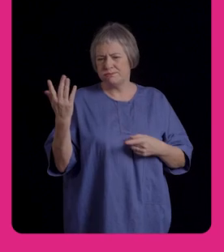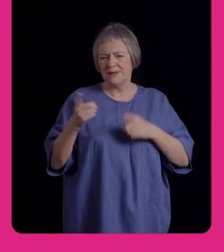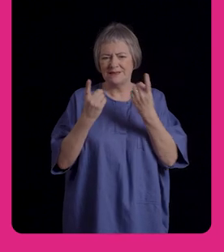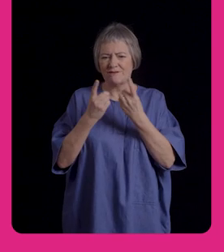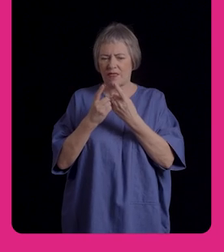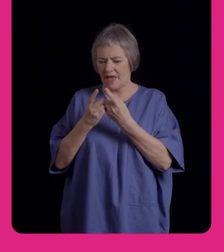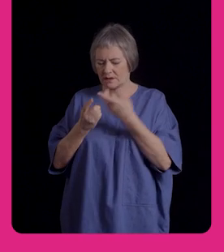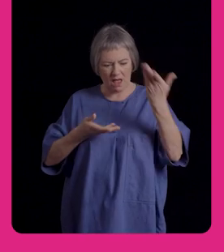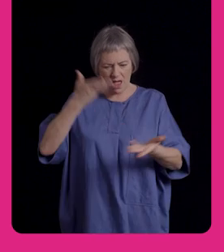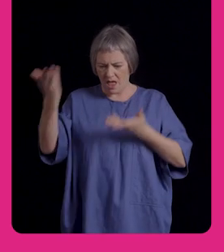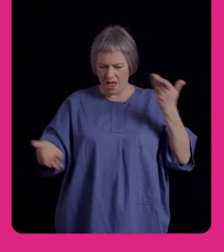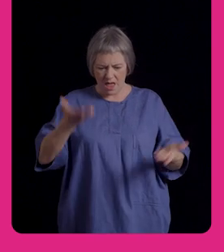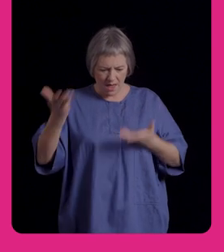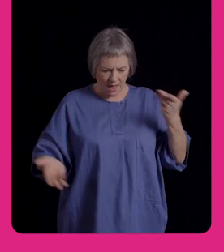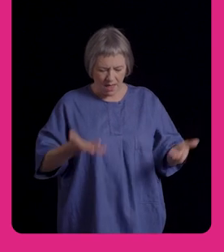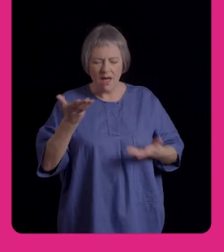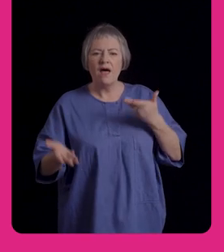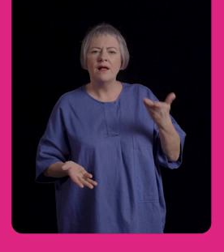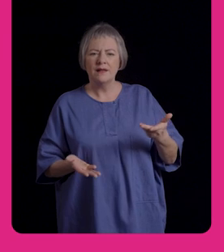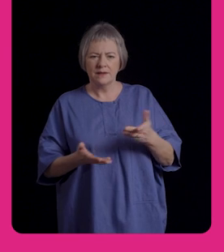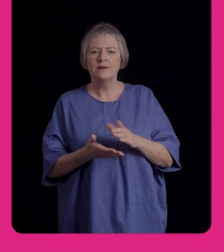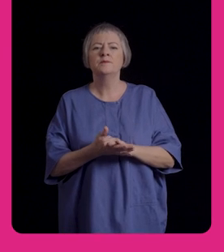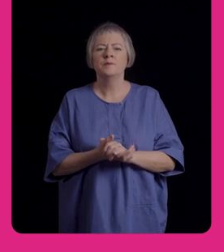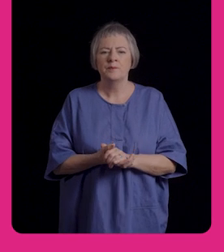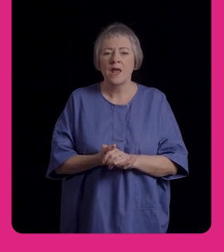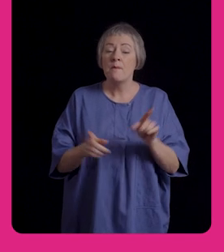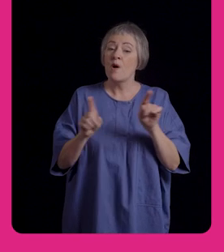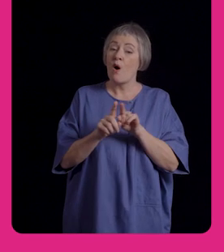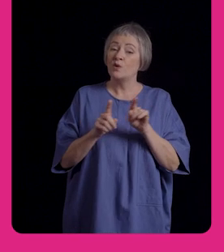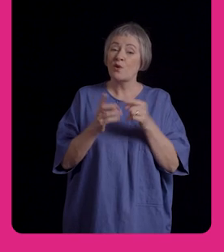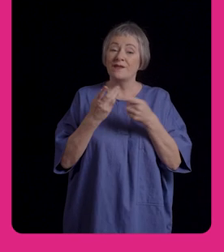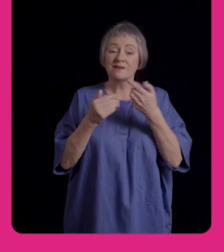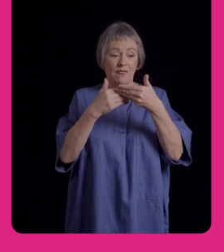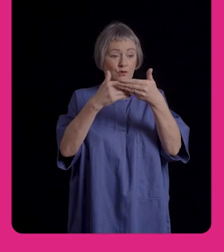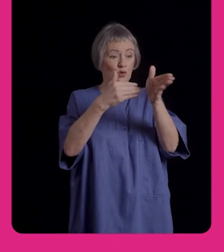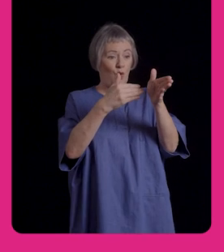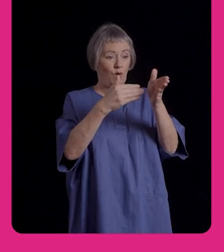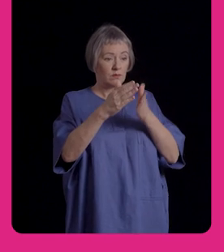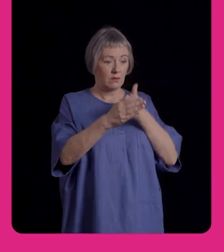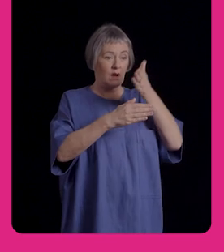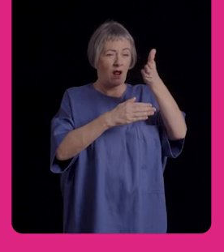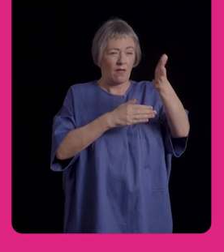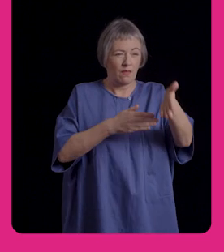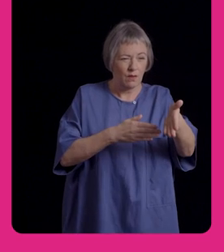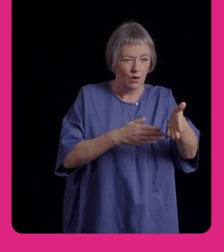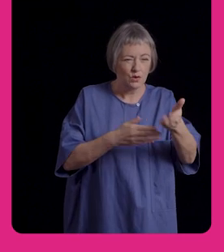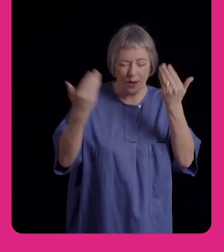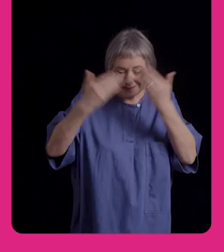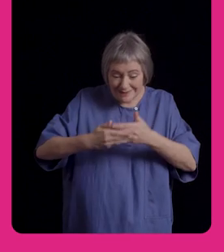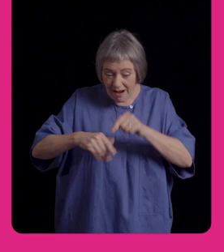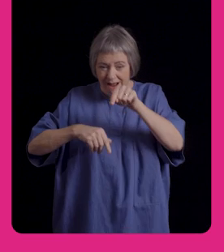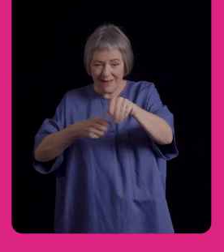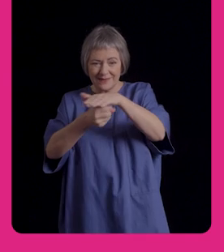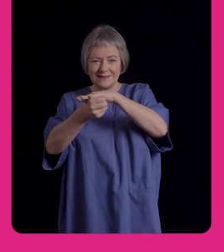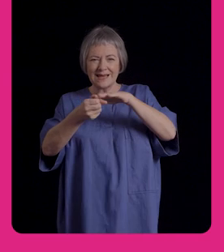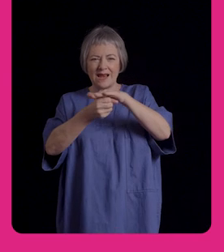you guys like know what this is, and you see some food provisions as well. There's also another door going through to another bit of the cargo hold. So it's like dark here,